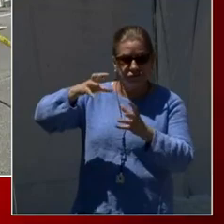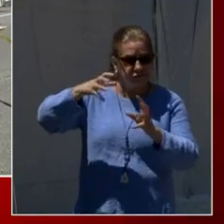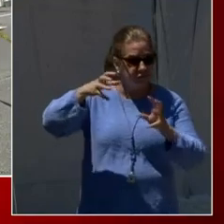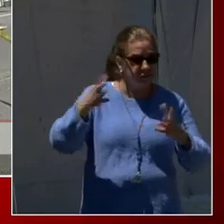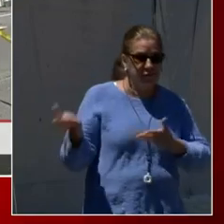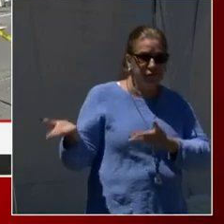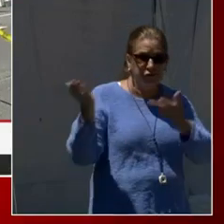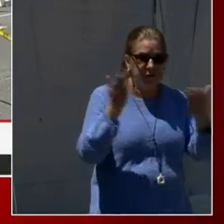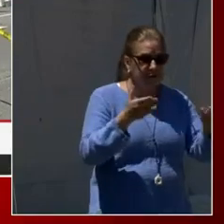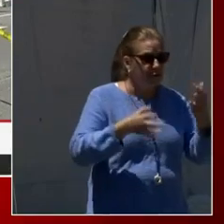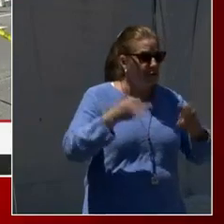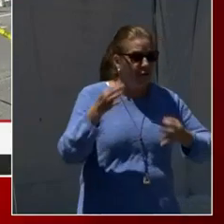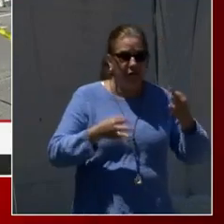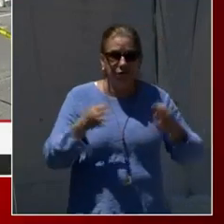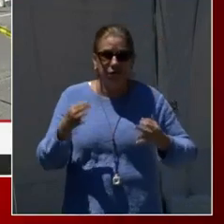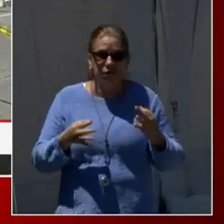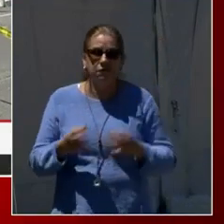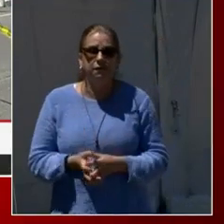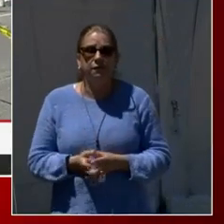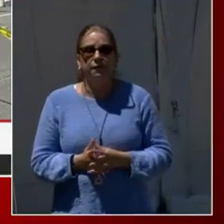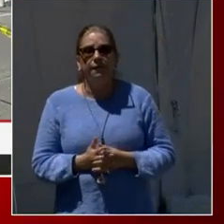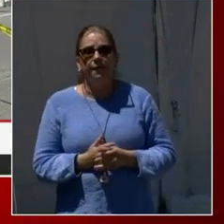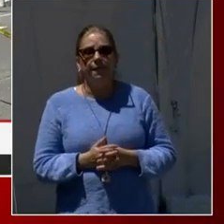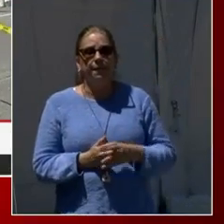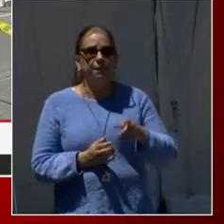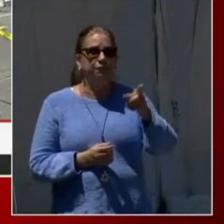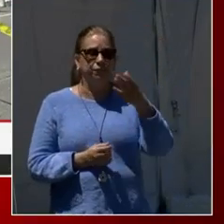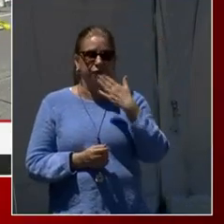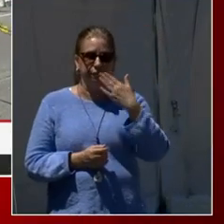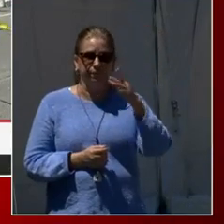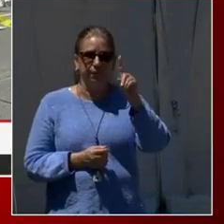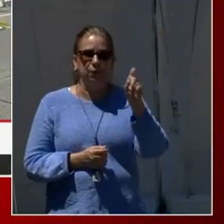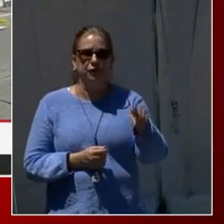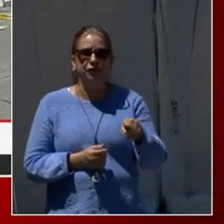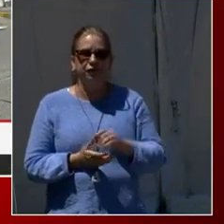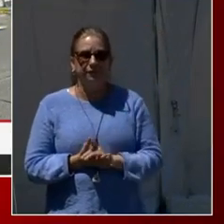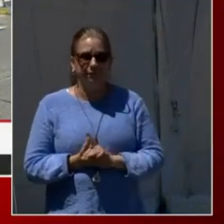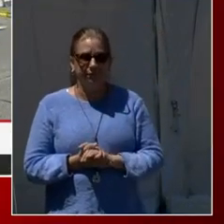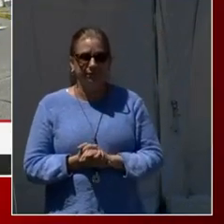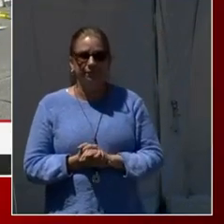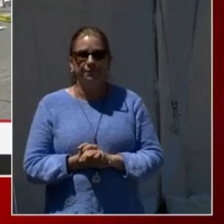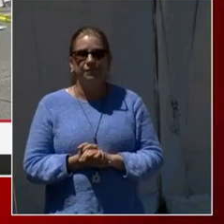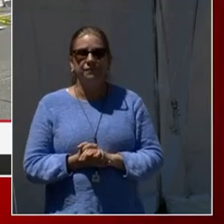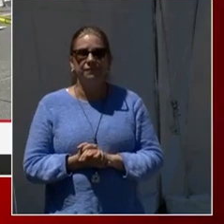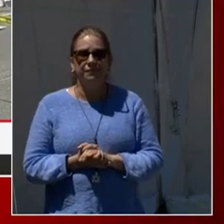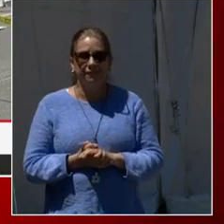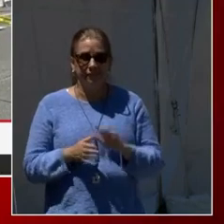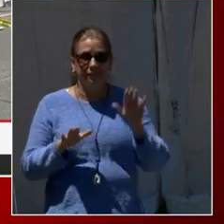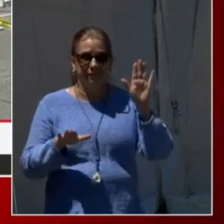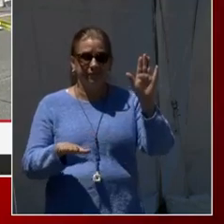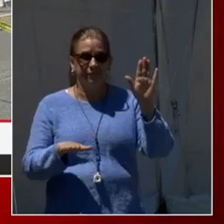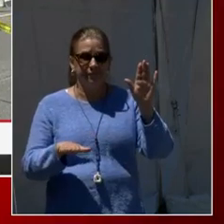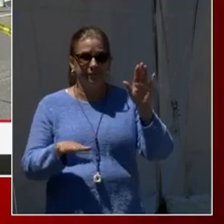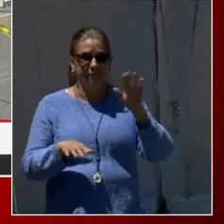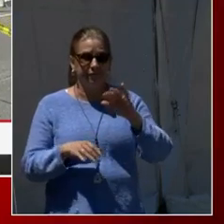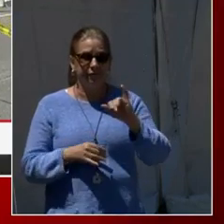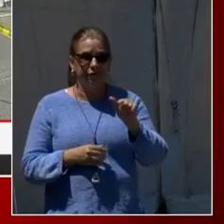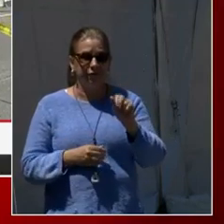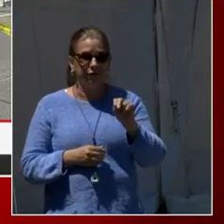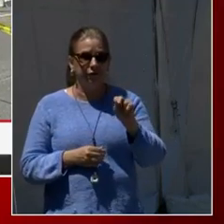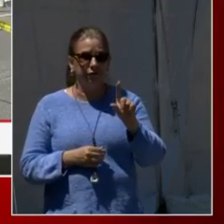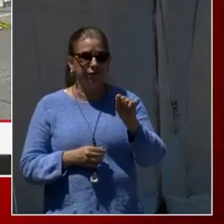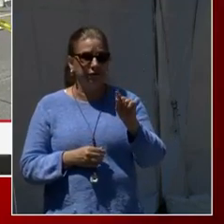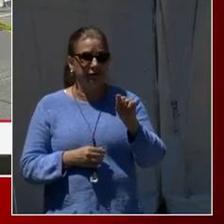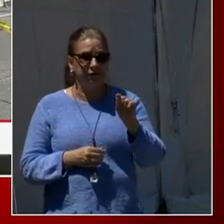and I've given that a lot of thought. Back in the inauguration in January of 2017, we